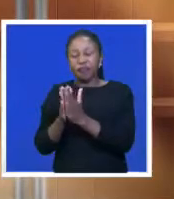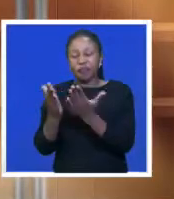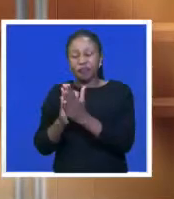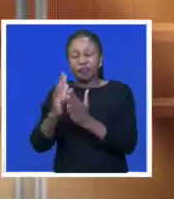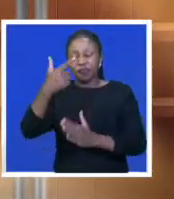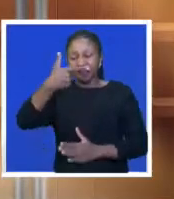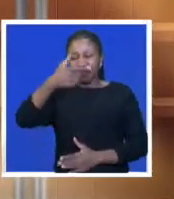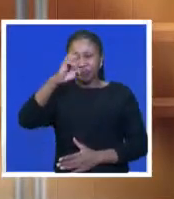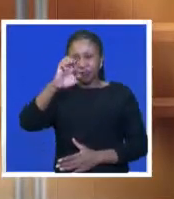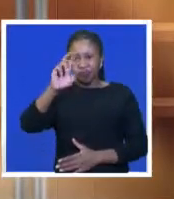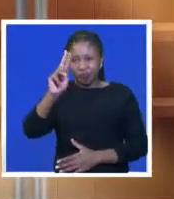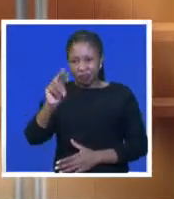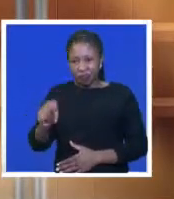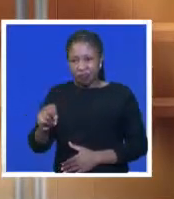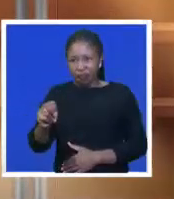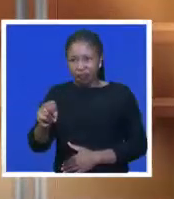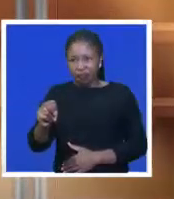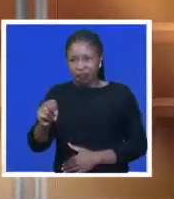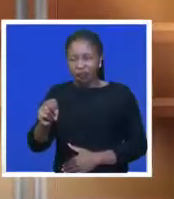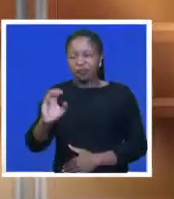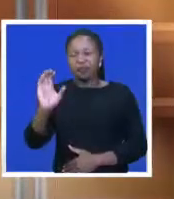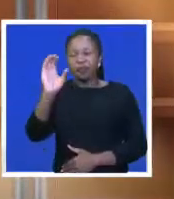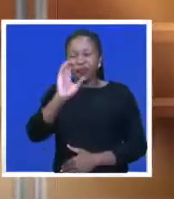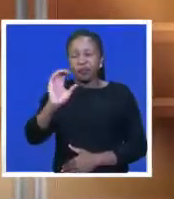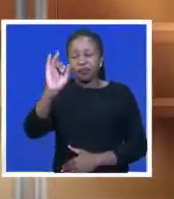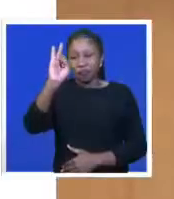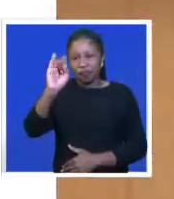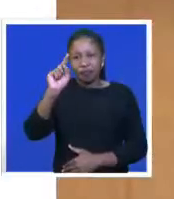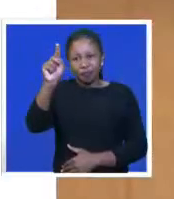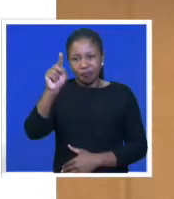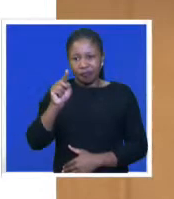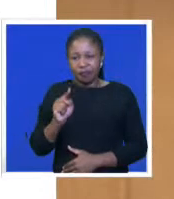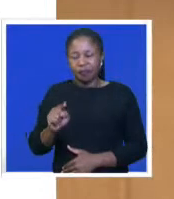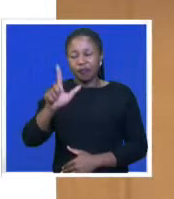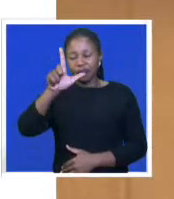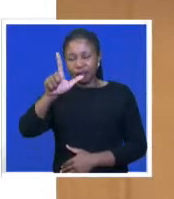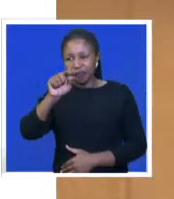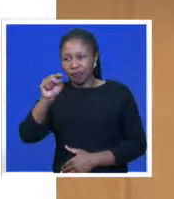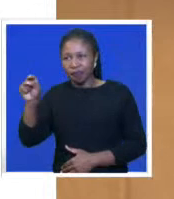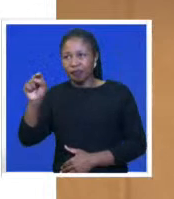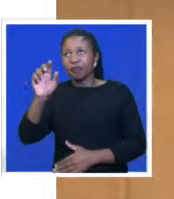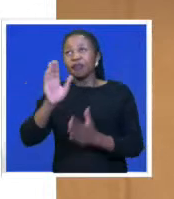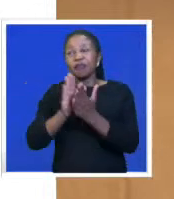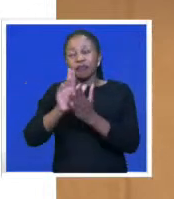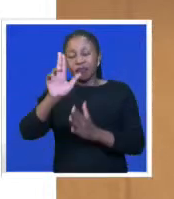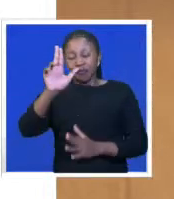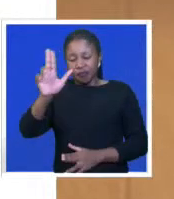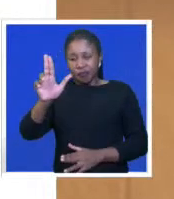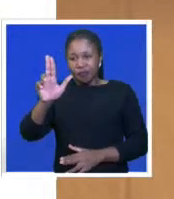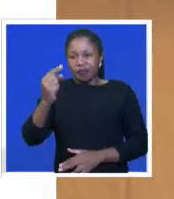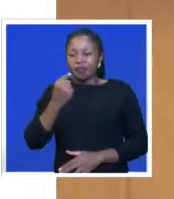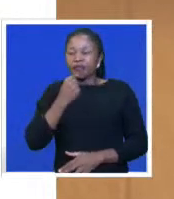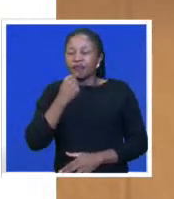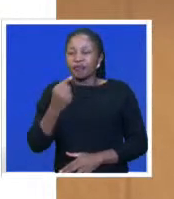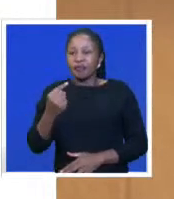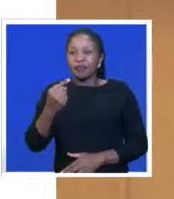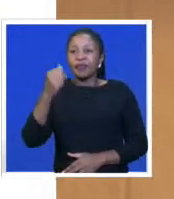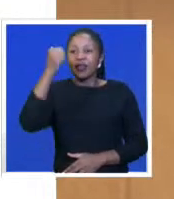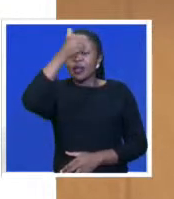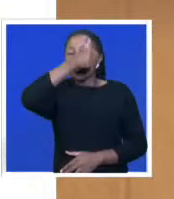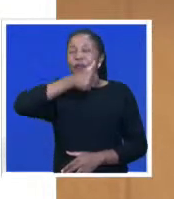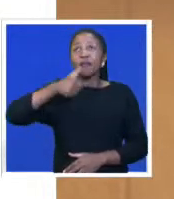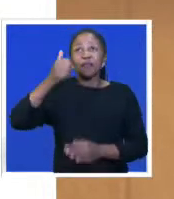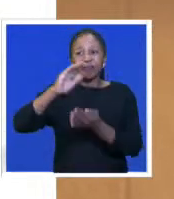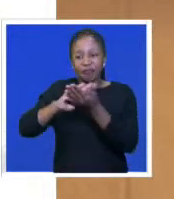7 and 18 tells us that God created the first man named